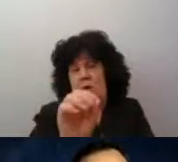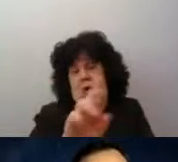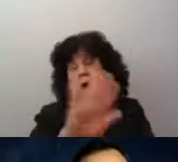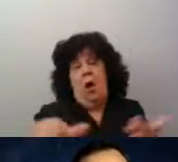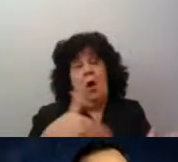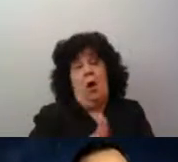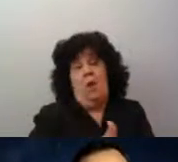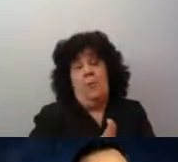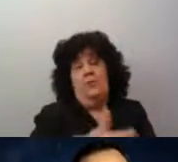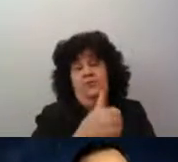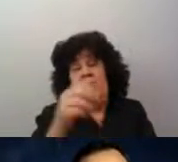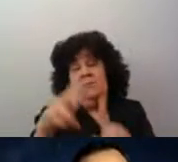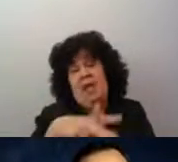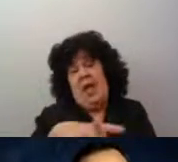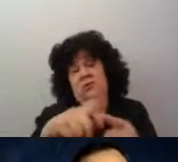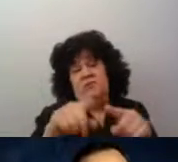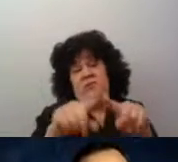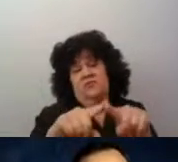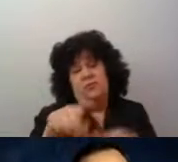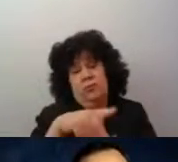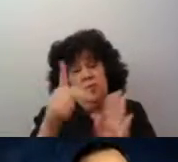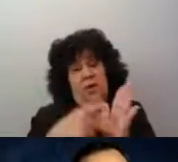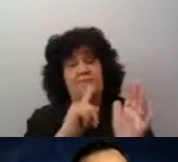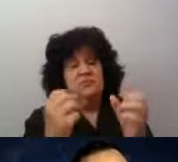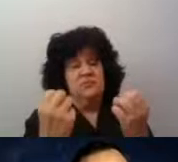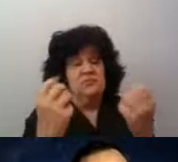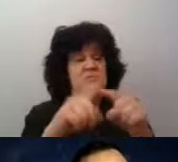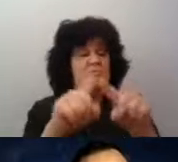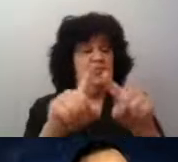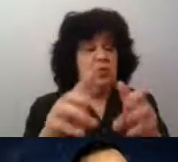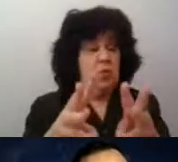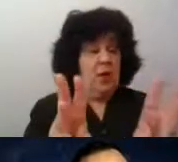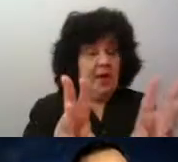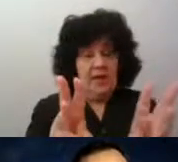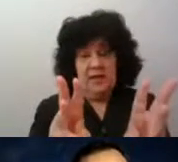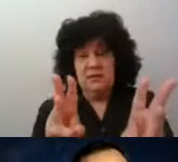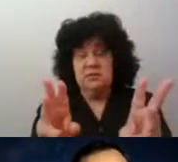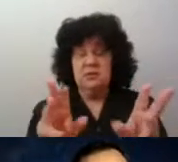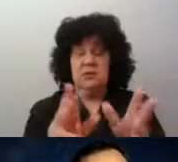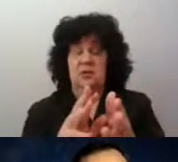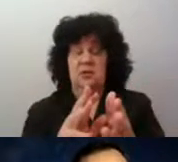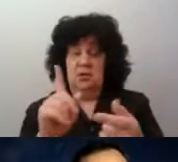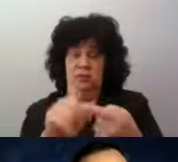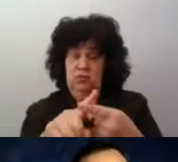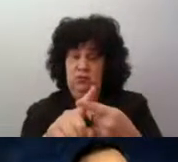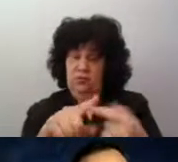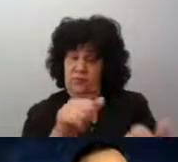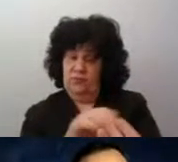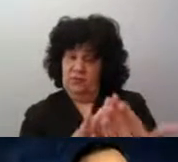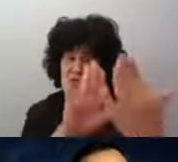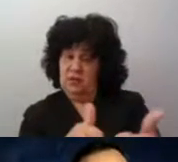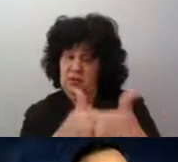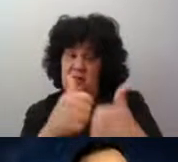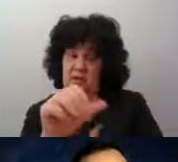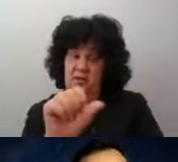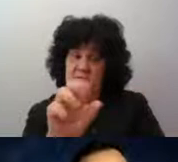of looking at the different programs. There's different ways that each of them tackle sustainable acquisition. Some, I think, tackle just by